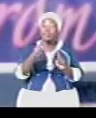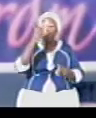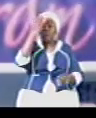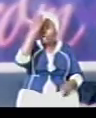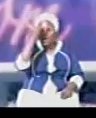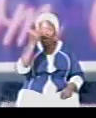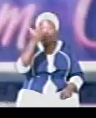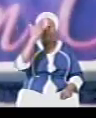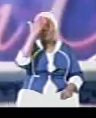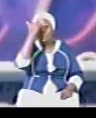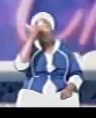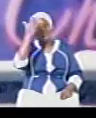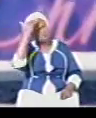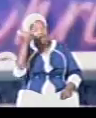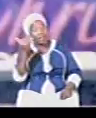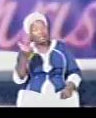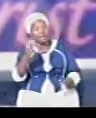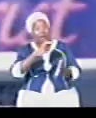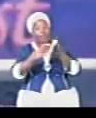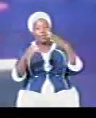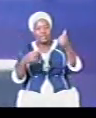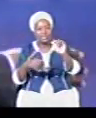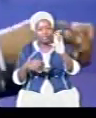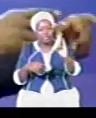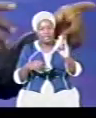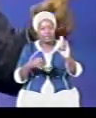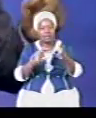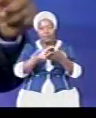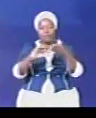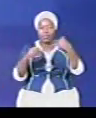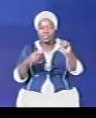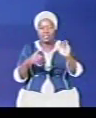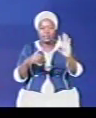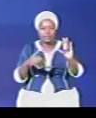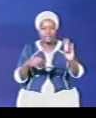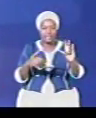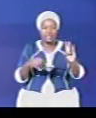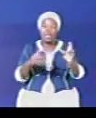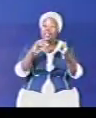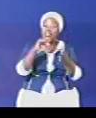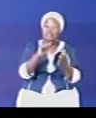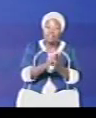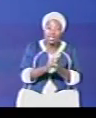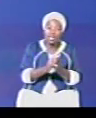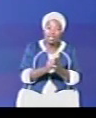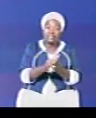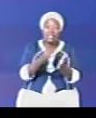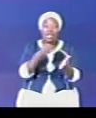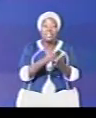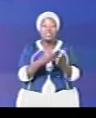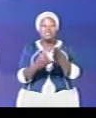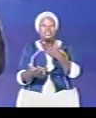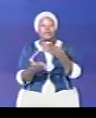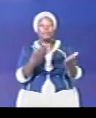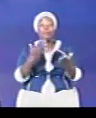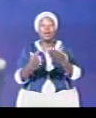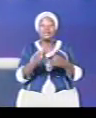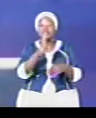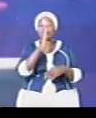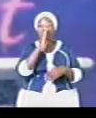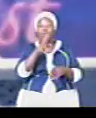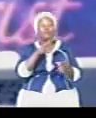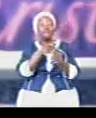why? Verse 17. Look at verse 17. That it might be fulfilled.